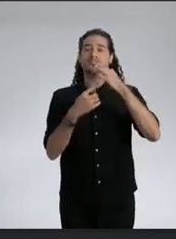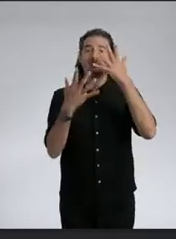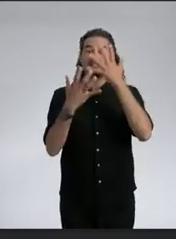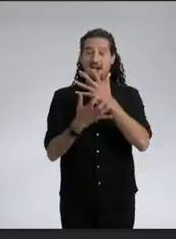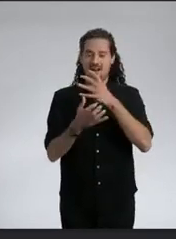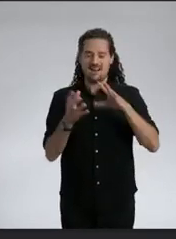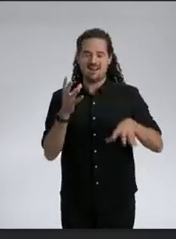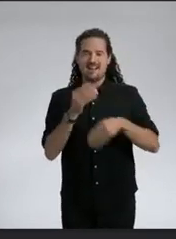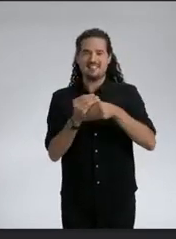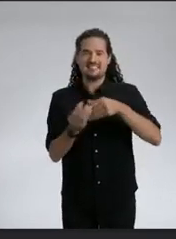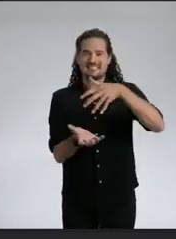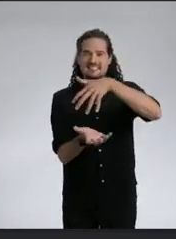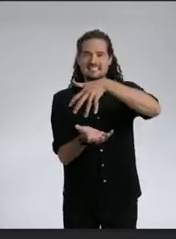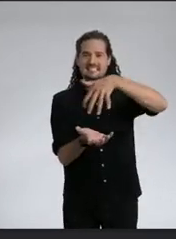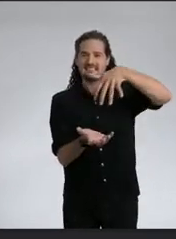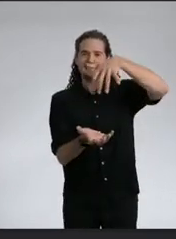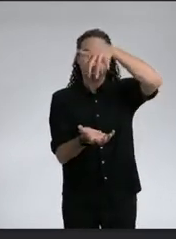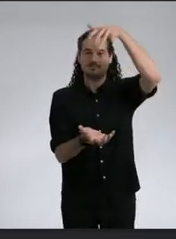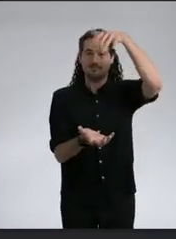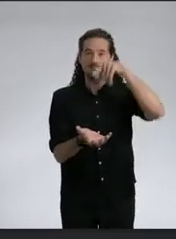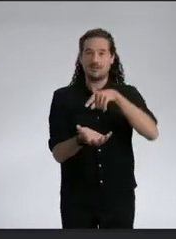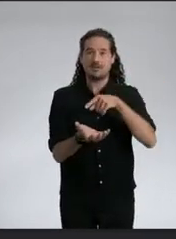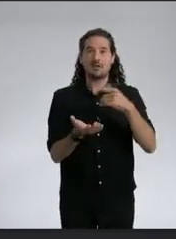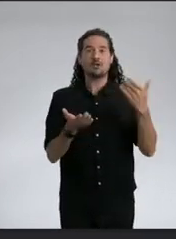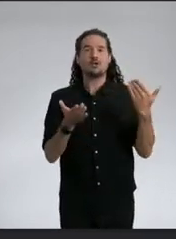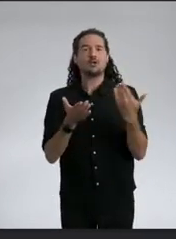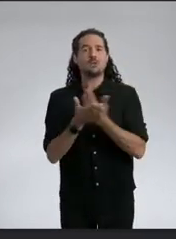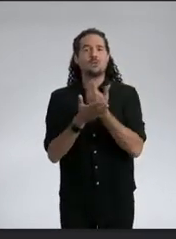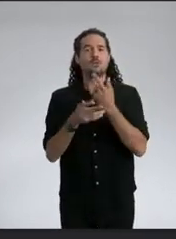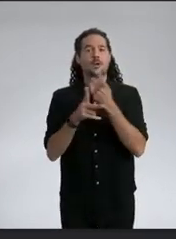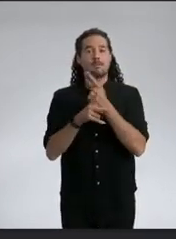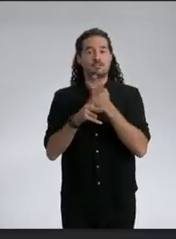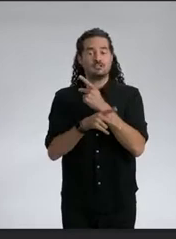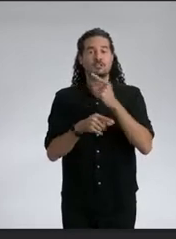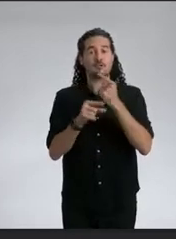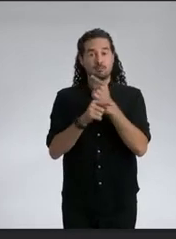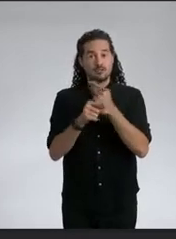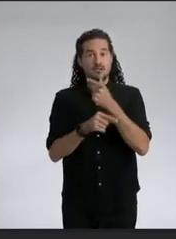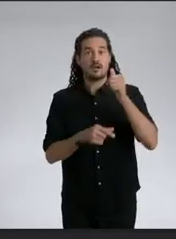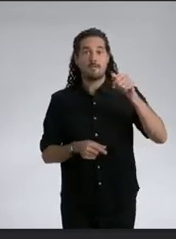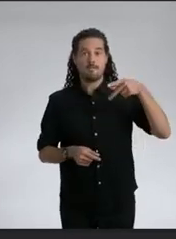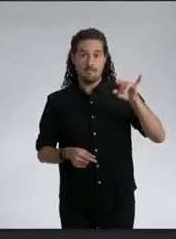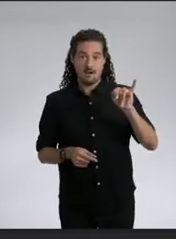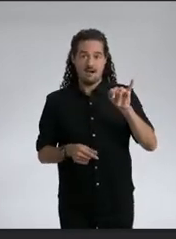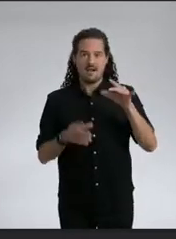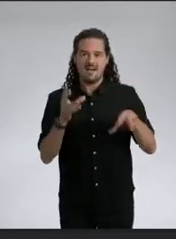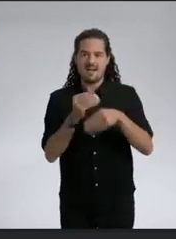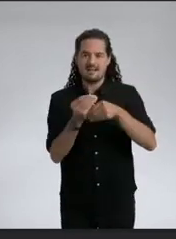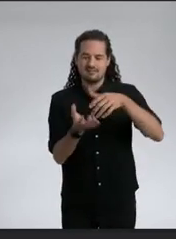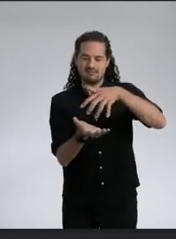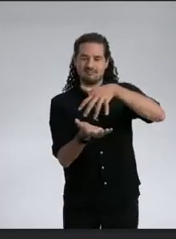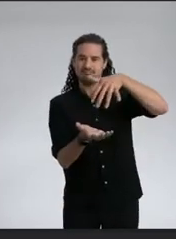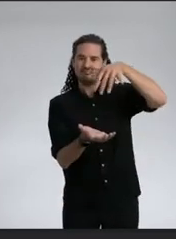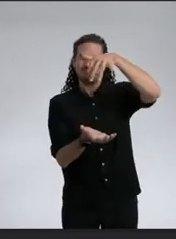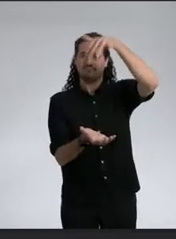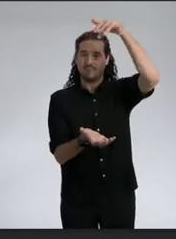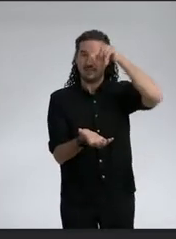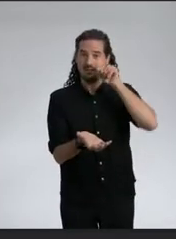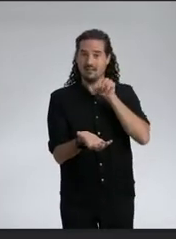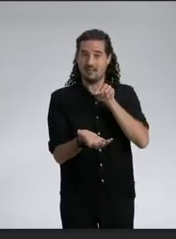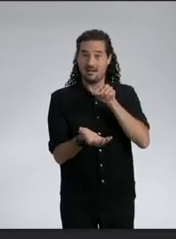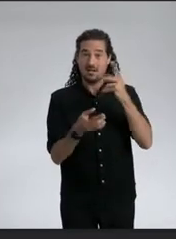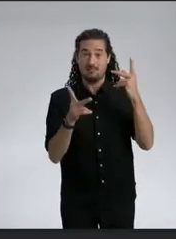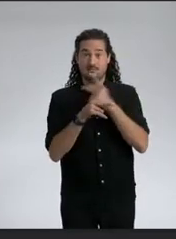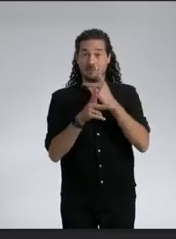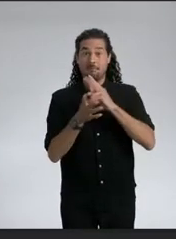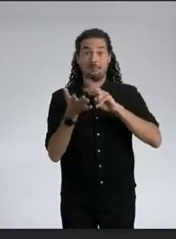new procedural geometry API to layer in a flipbook shader. Because the steam is procedural, we can use the same effect